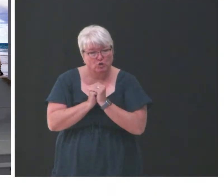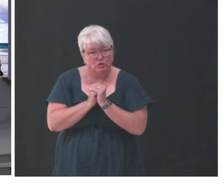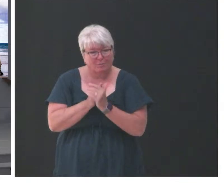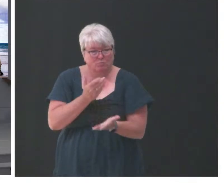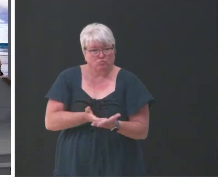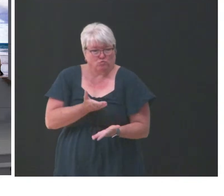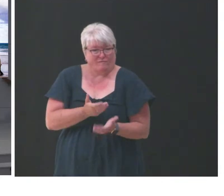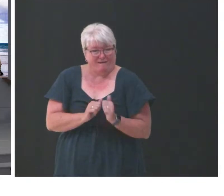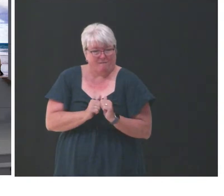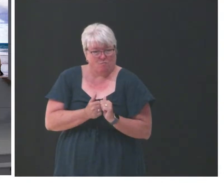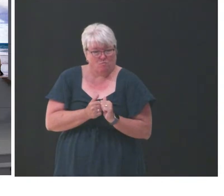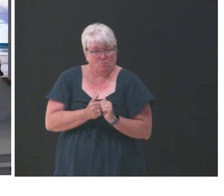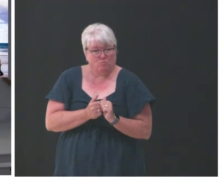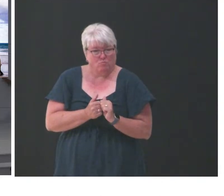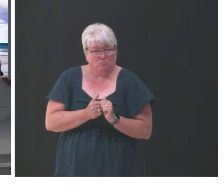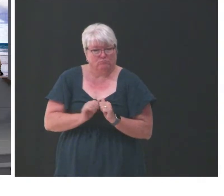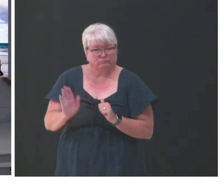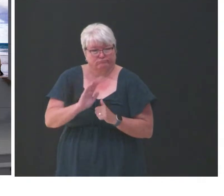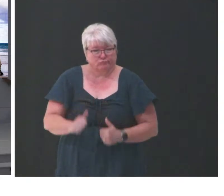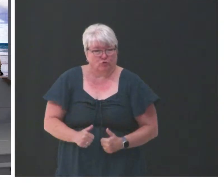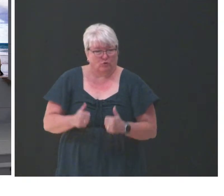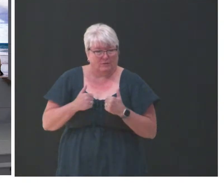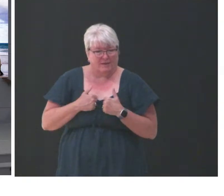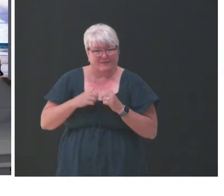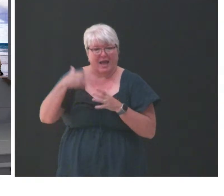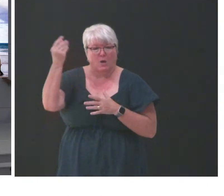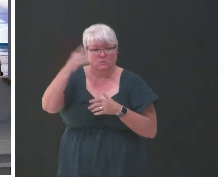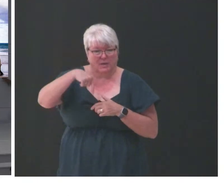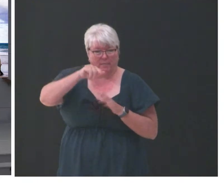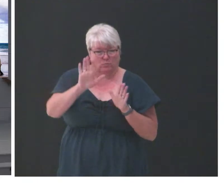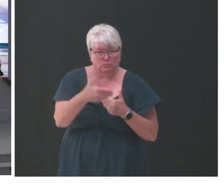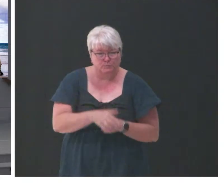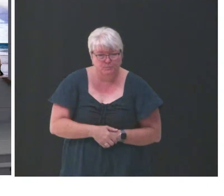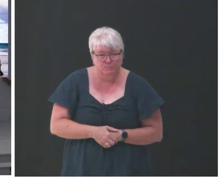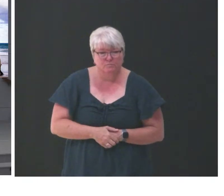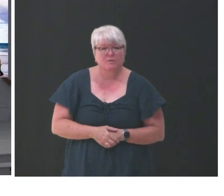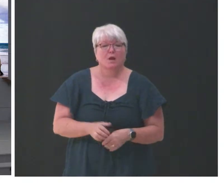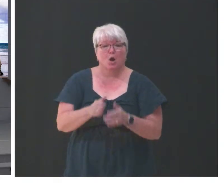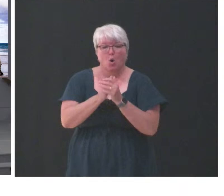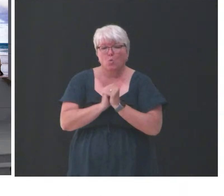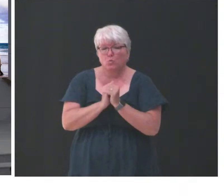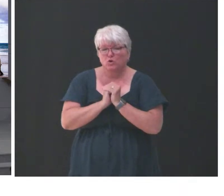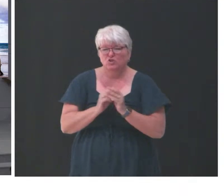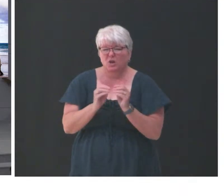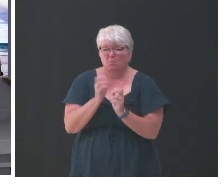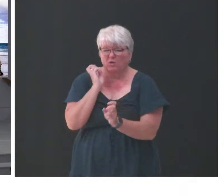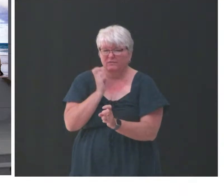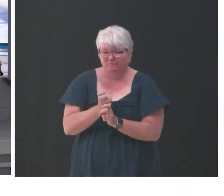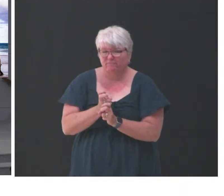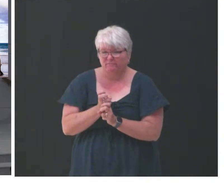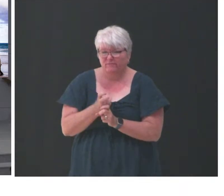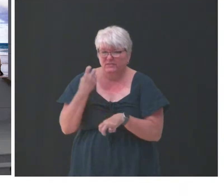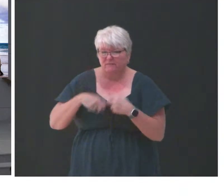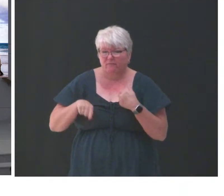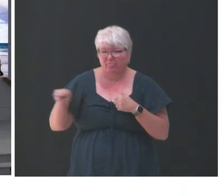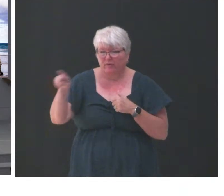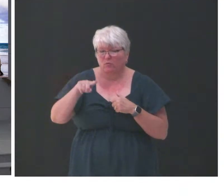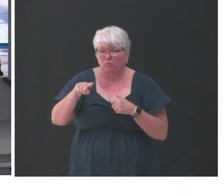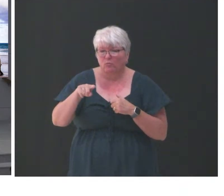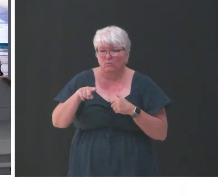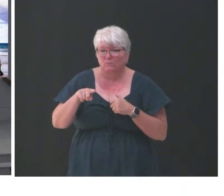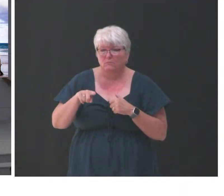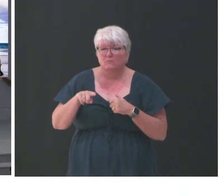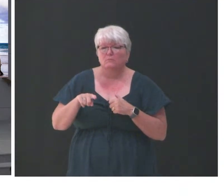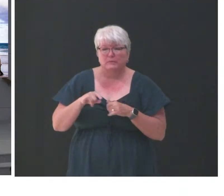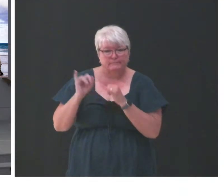authenticated on those times outside of here, where worship gets a lot more difficult. When everybody's looking